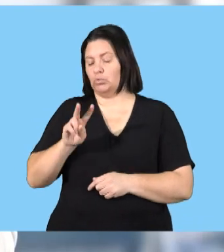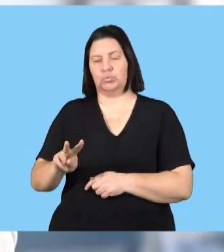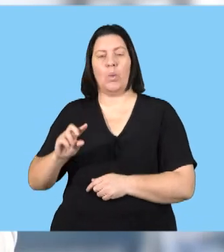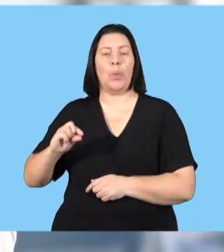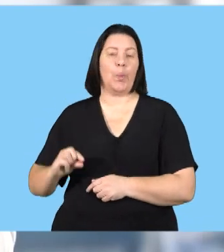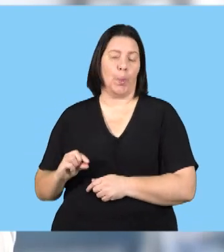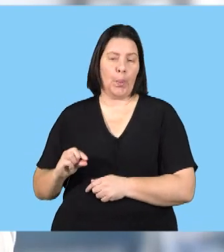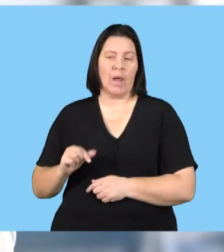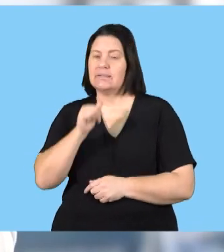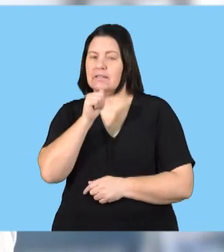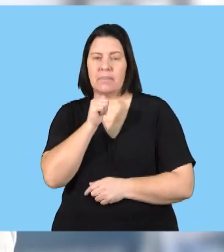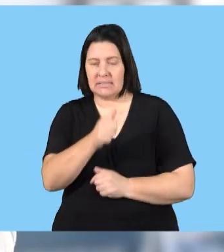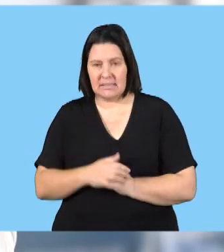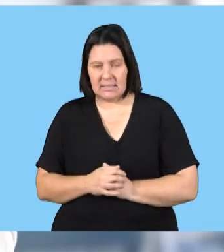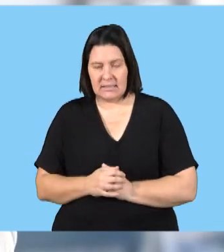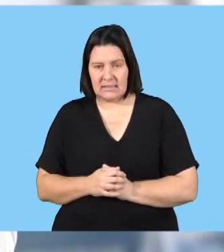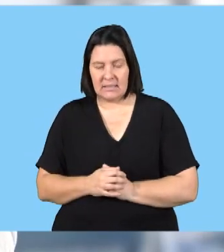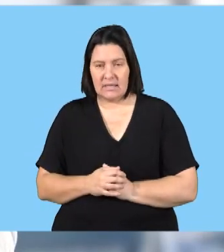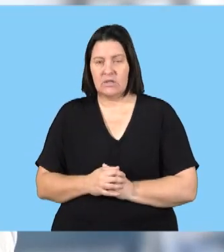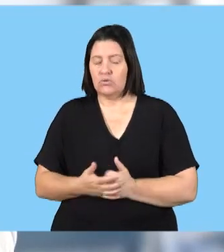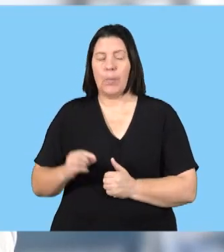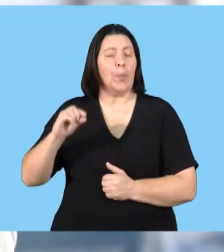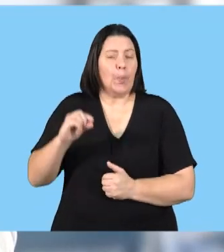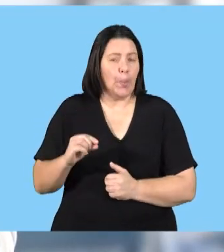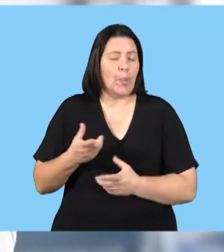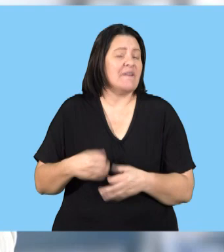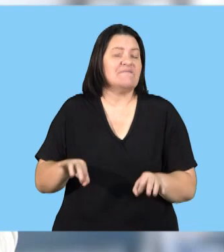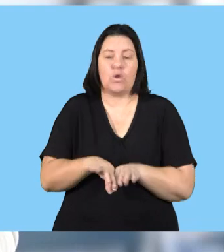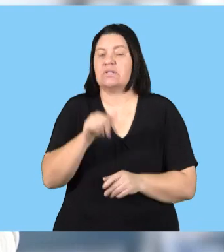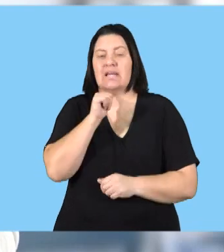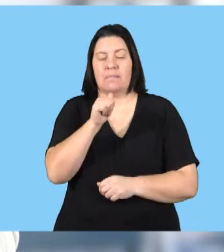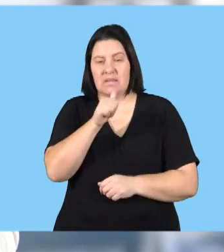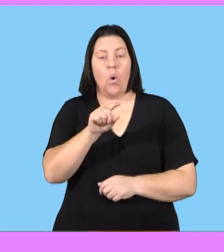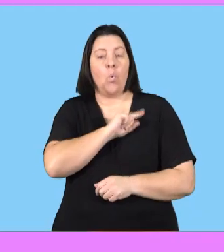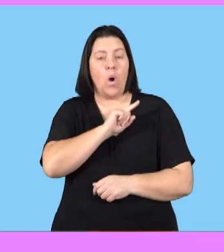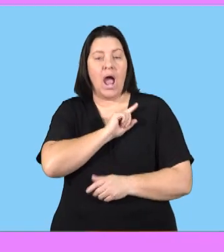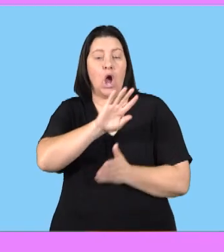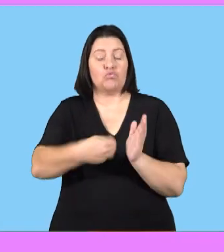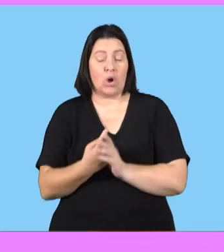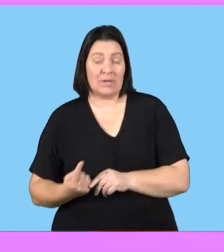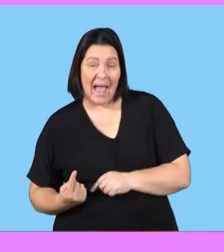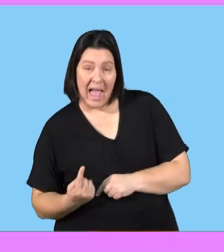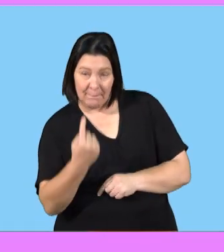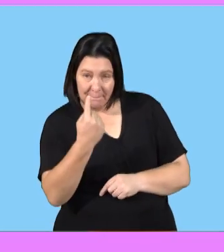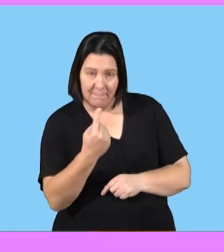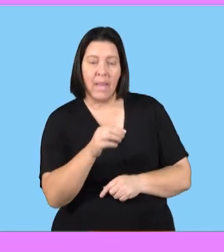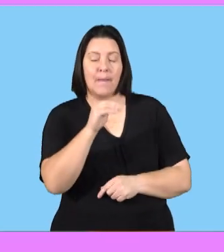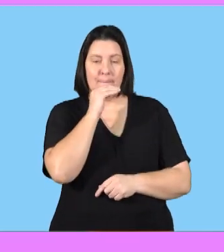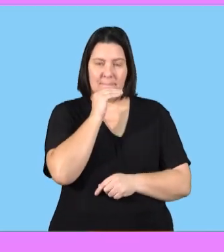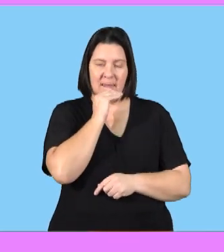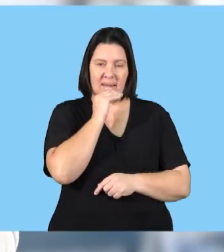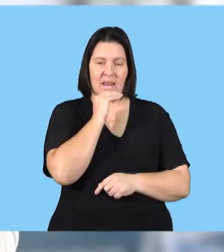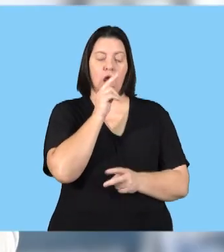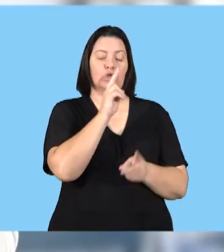comma 2 is very small. So even if it's a very small value, but because we need to round up,